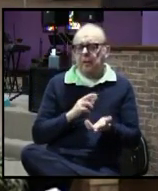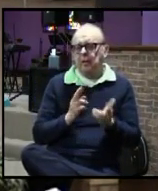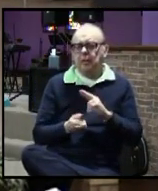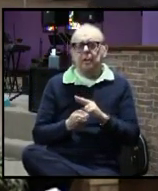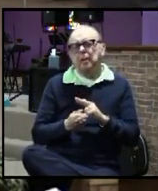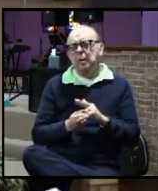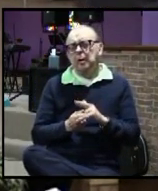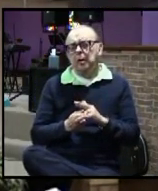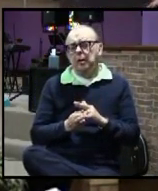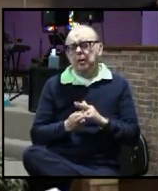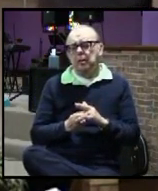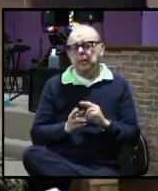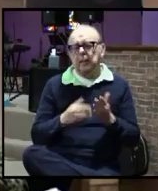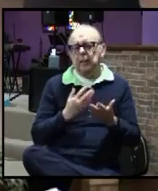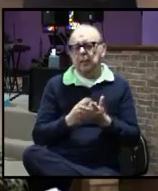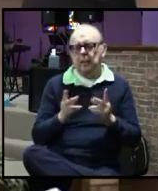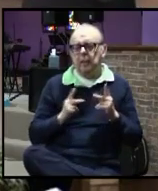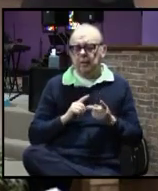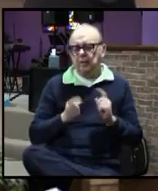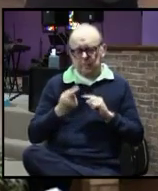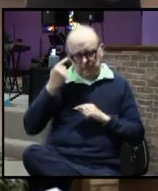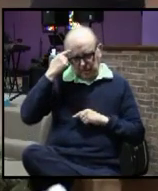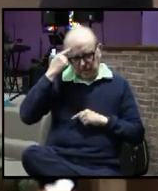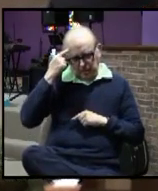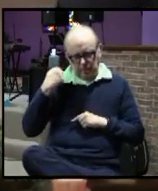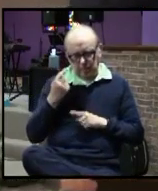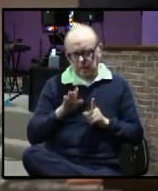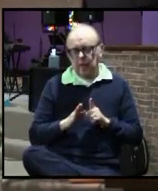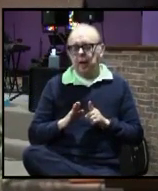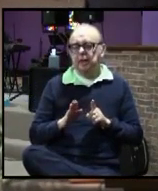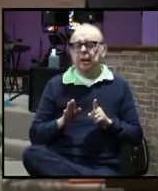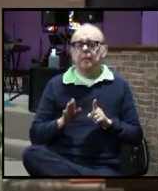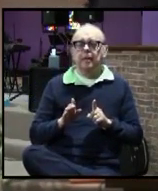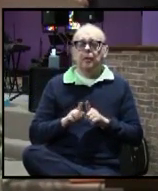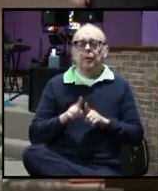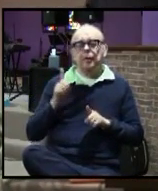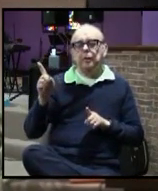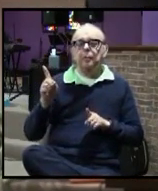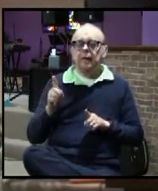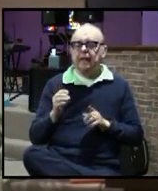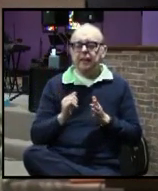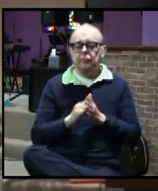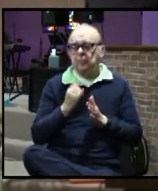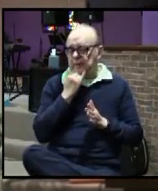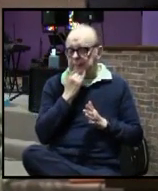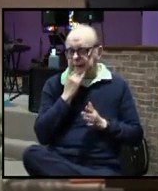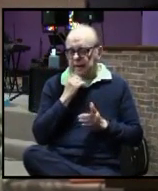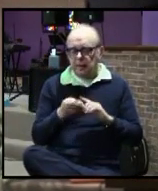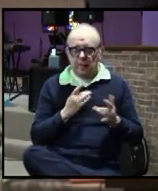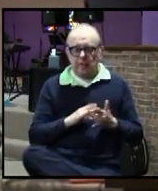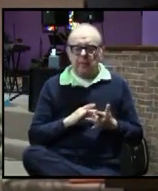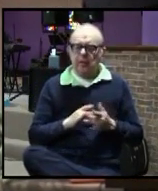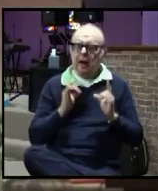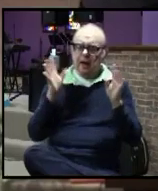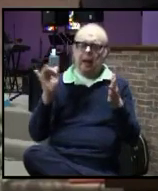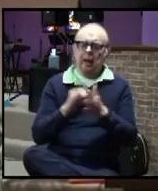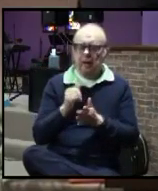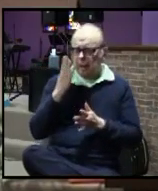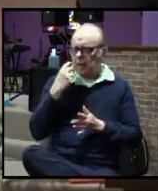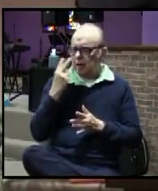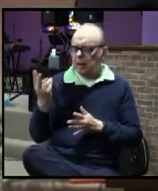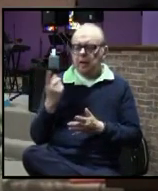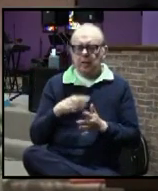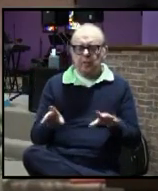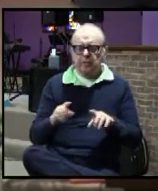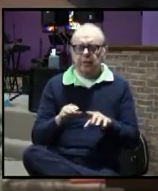repentance or true revival is we come to a place where we change our mind and say, God, I agree with you. Sin was wrong. It's wrong. And then we change our heart and say, God, I hate this because